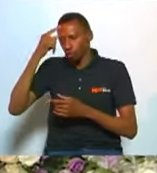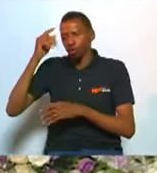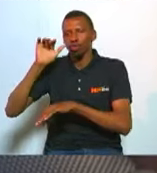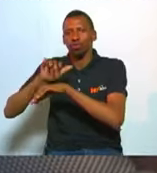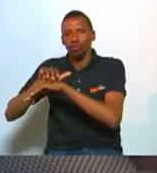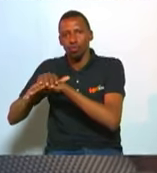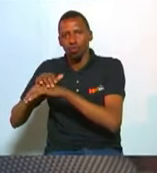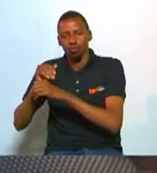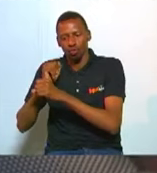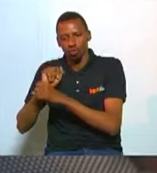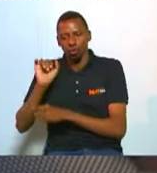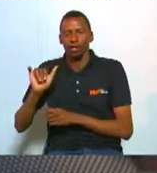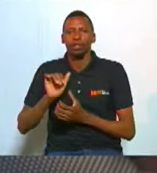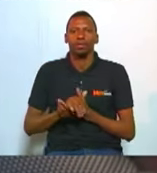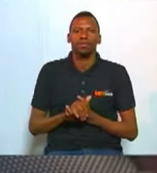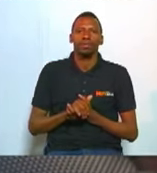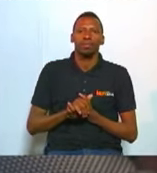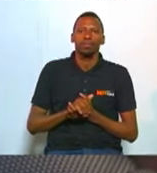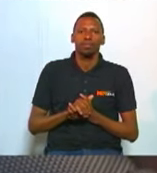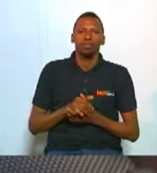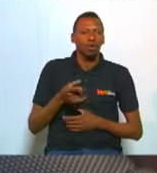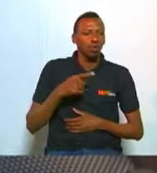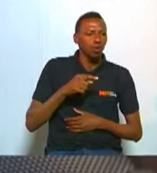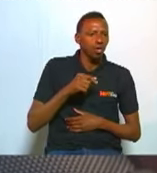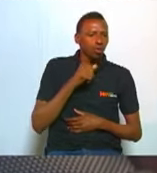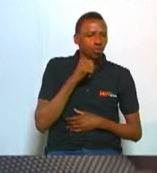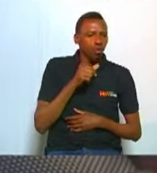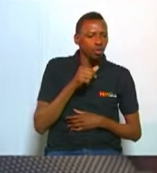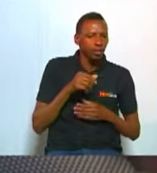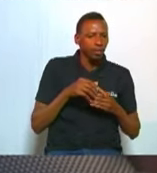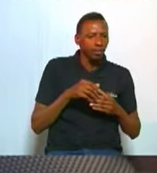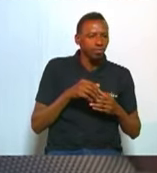Hallelujah. We are not driven by emotions.